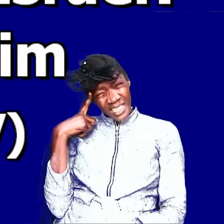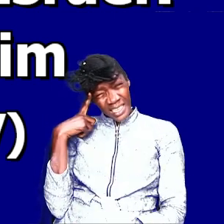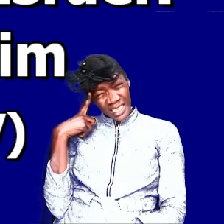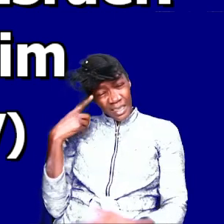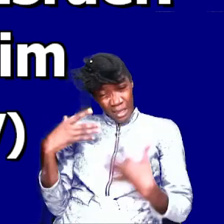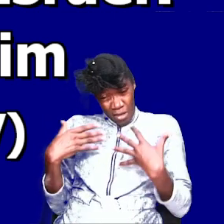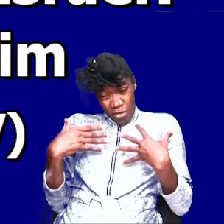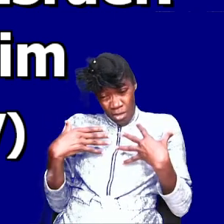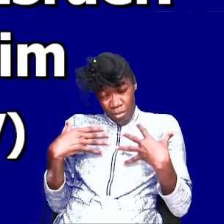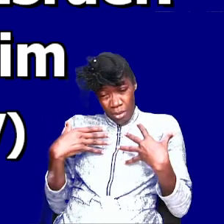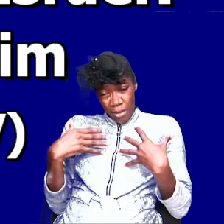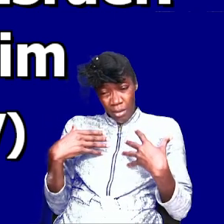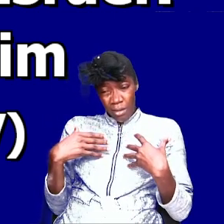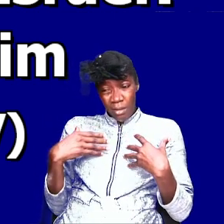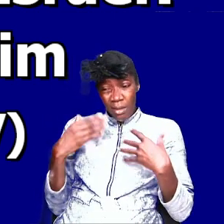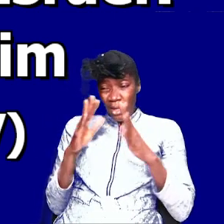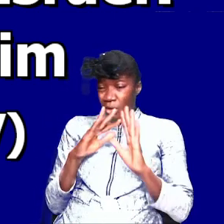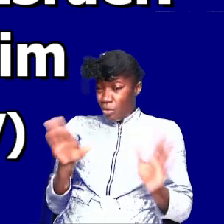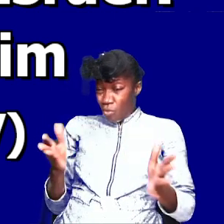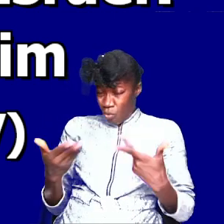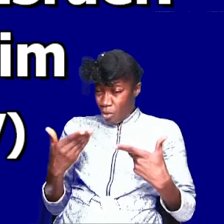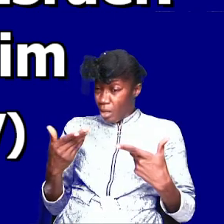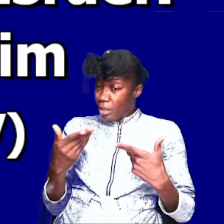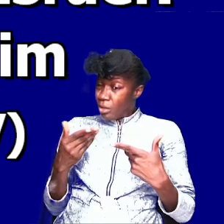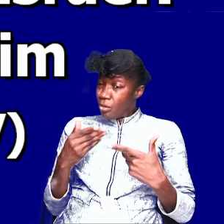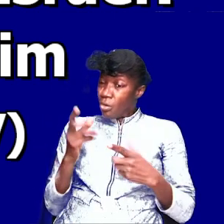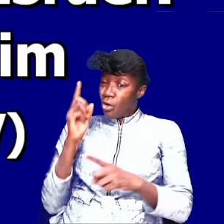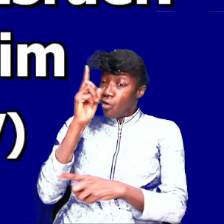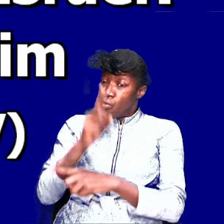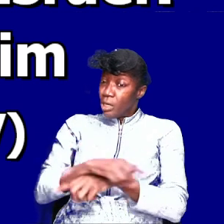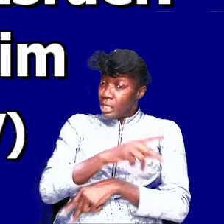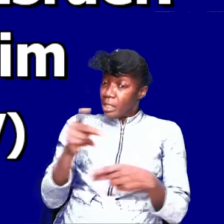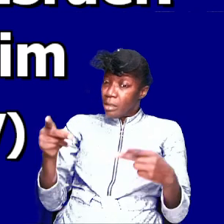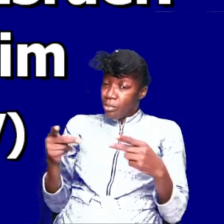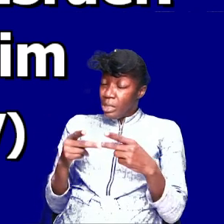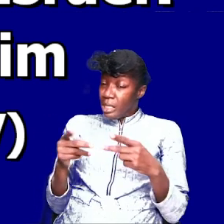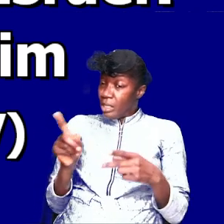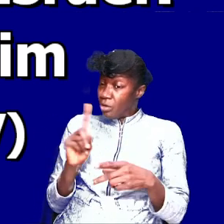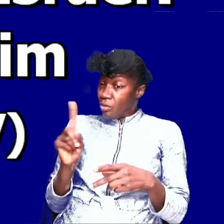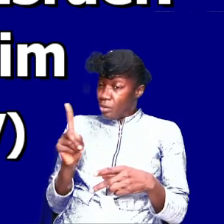I will never want to get to the position where